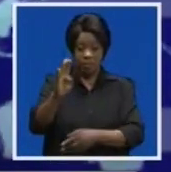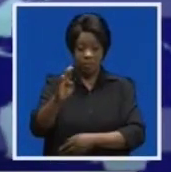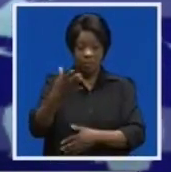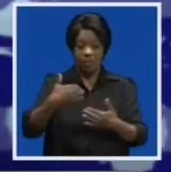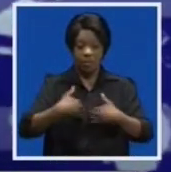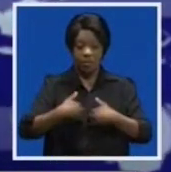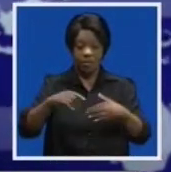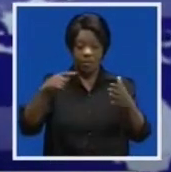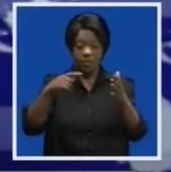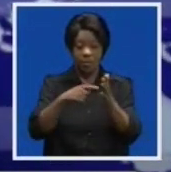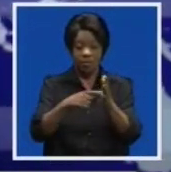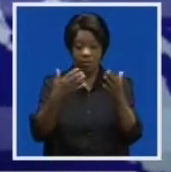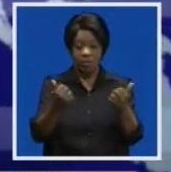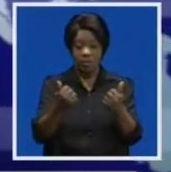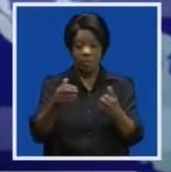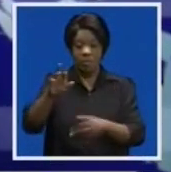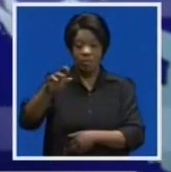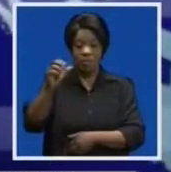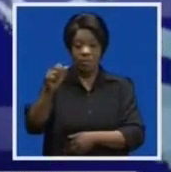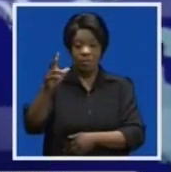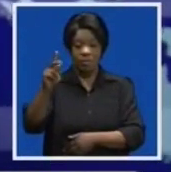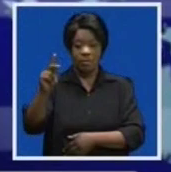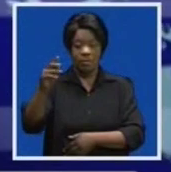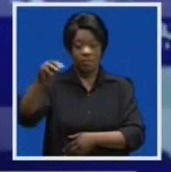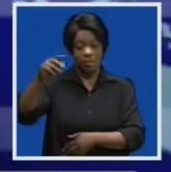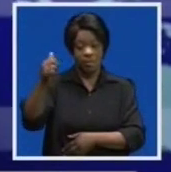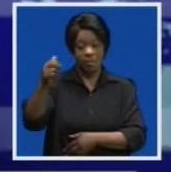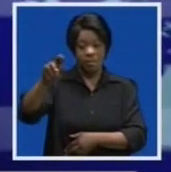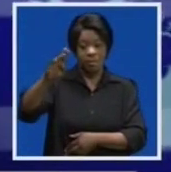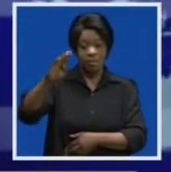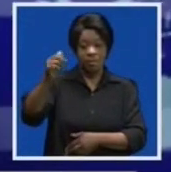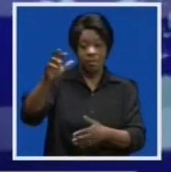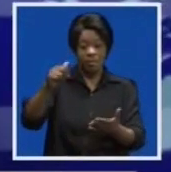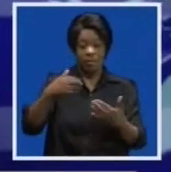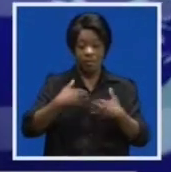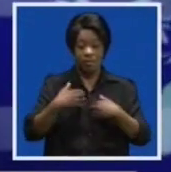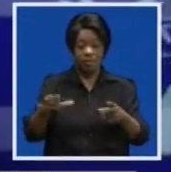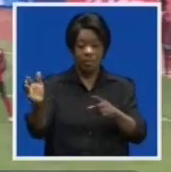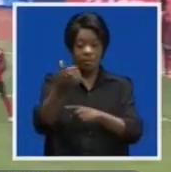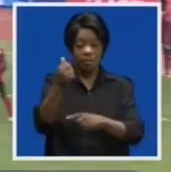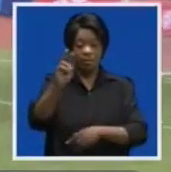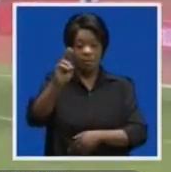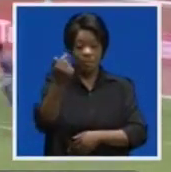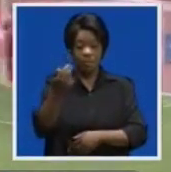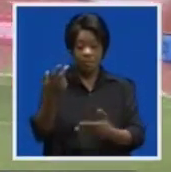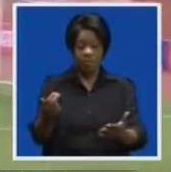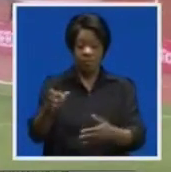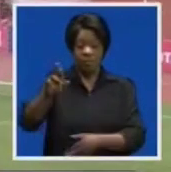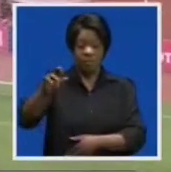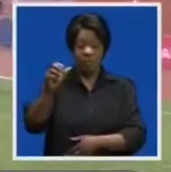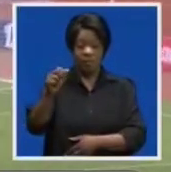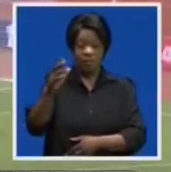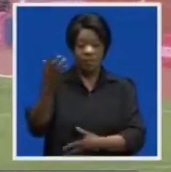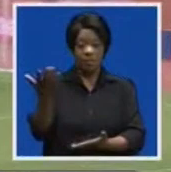points behind table leaders RS Berkane and 1 behind Motemo in second. RS